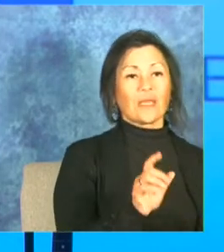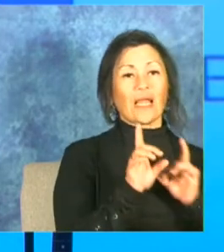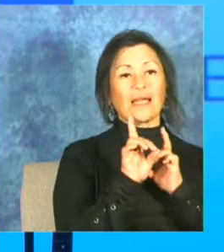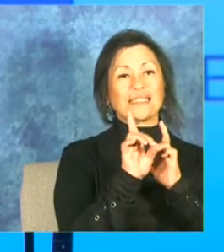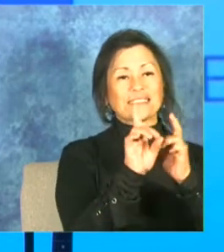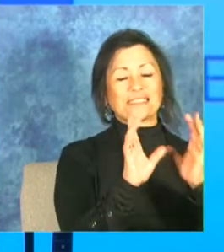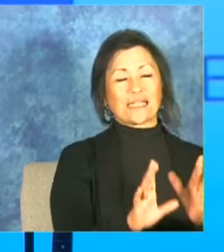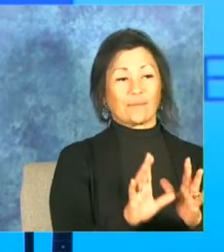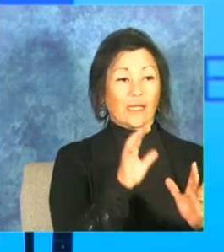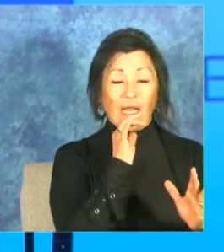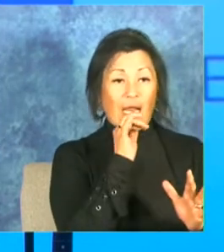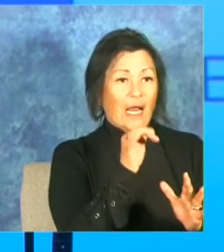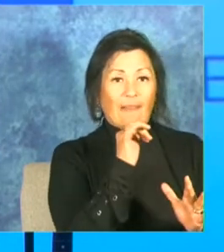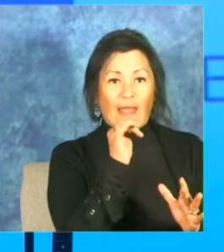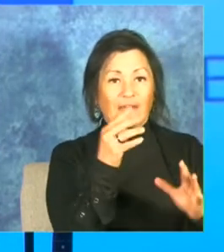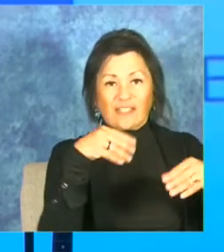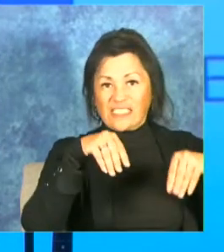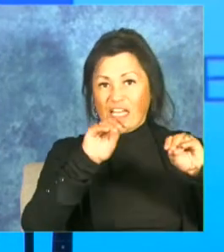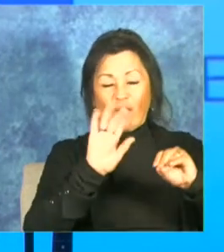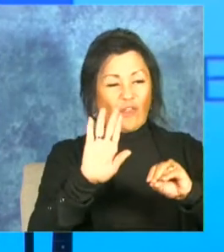They didn't even cash in the fish.